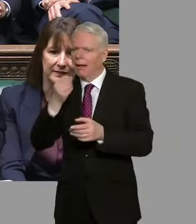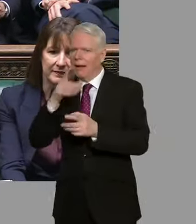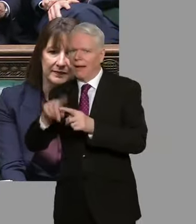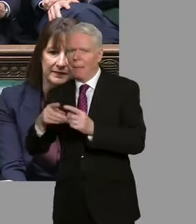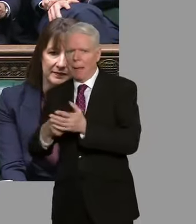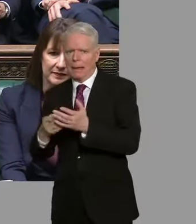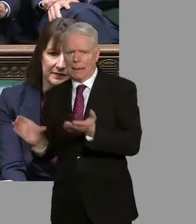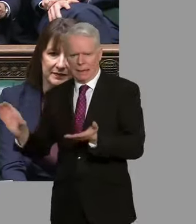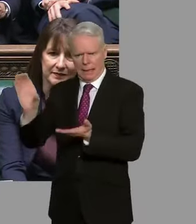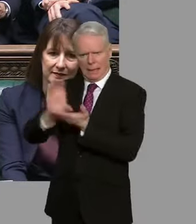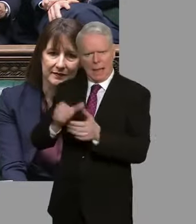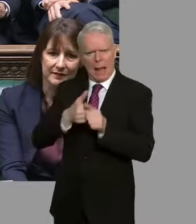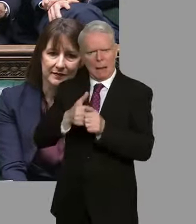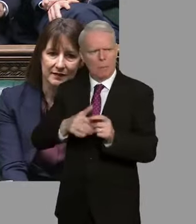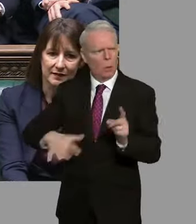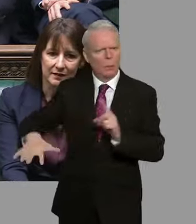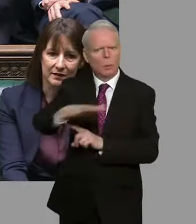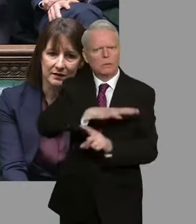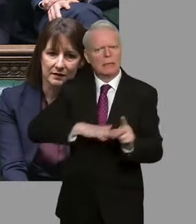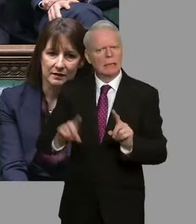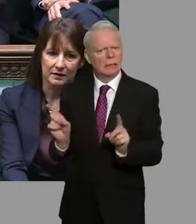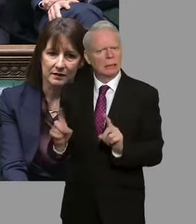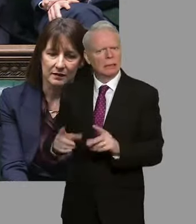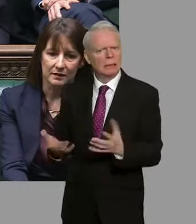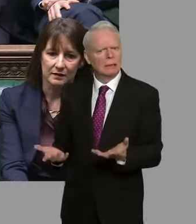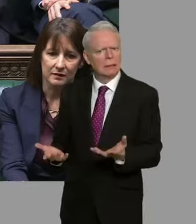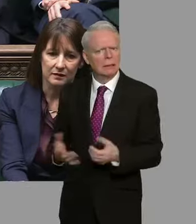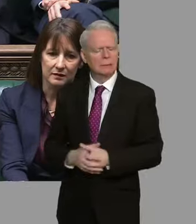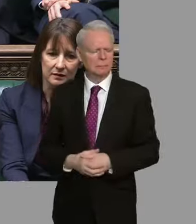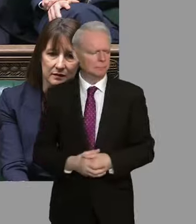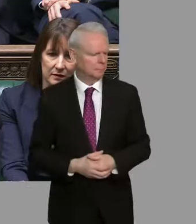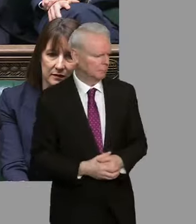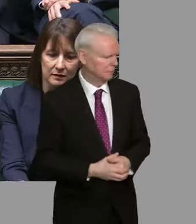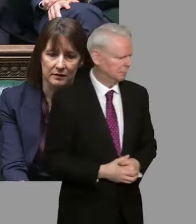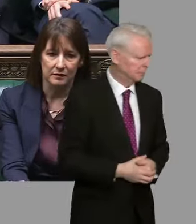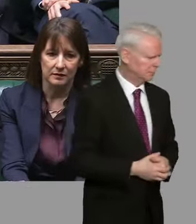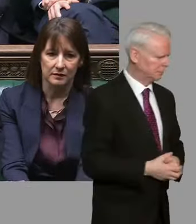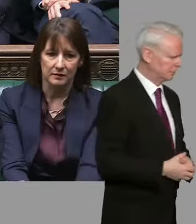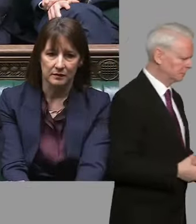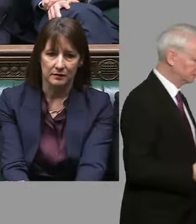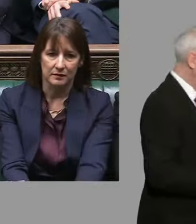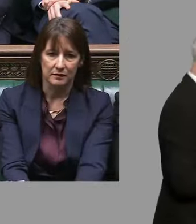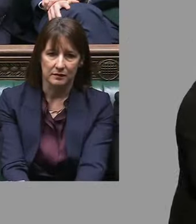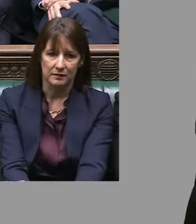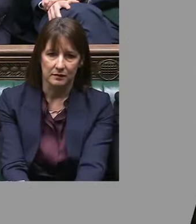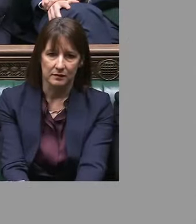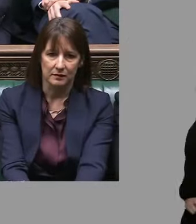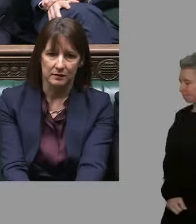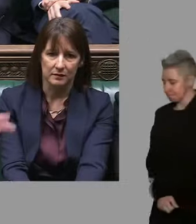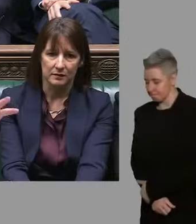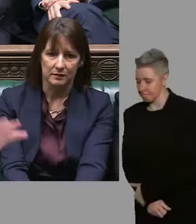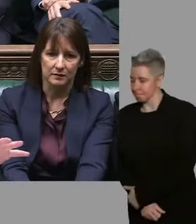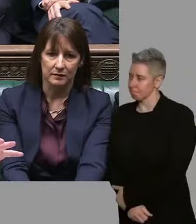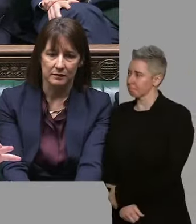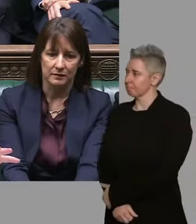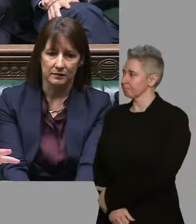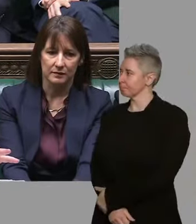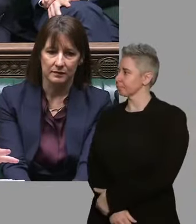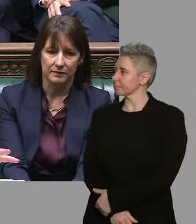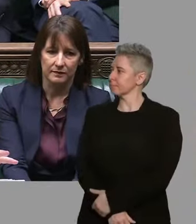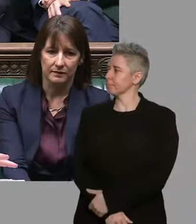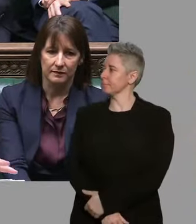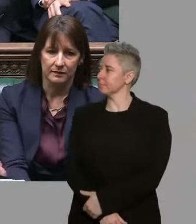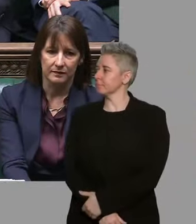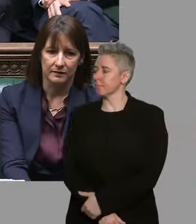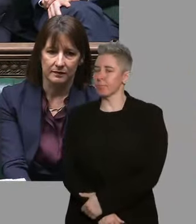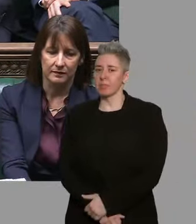York. Places can already choose to introduce a voluntary levy on overnight stays. Our